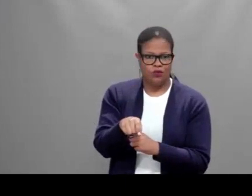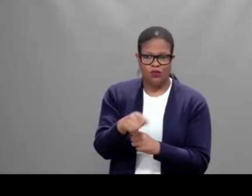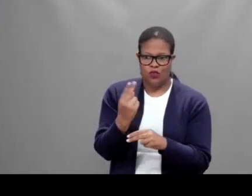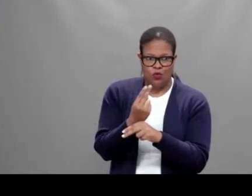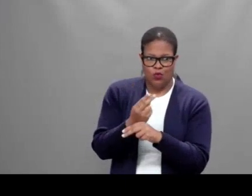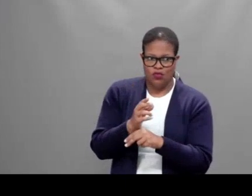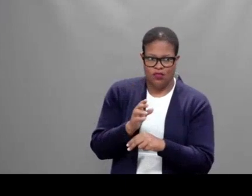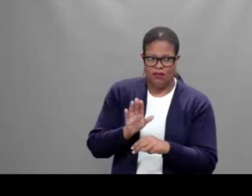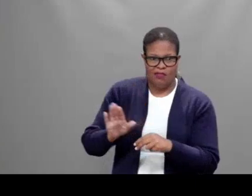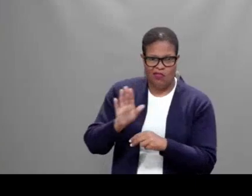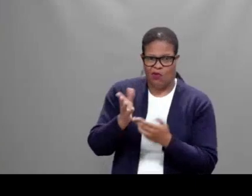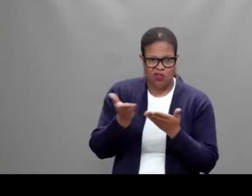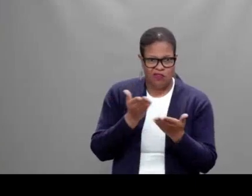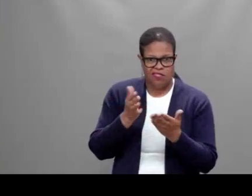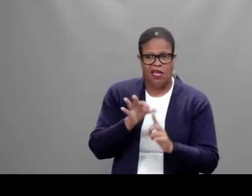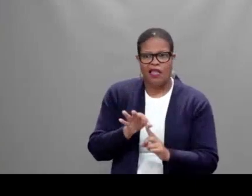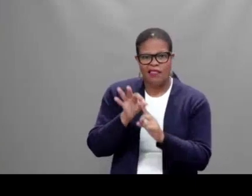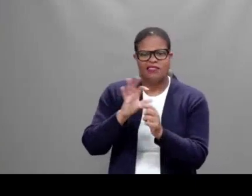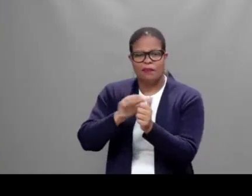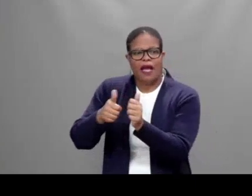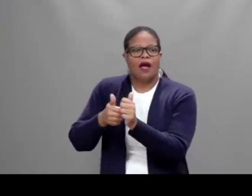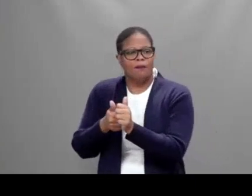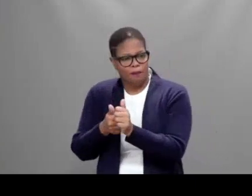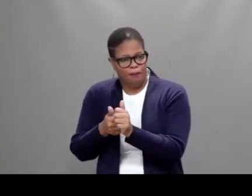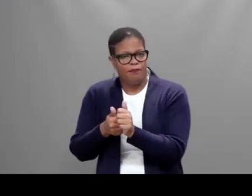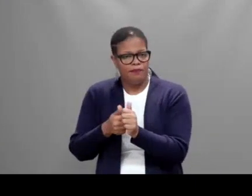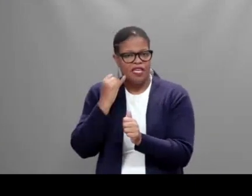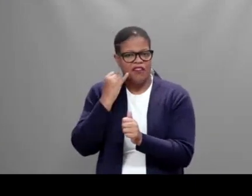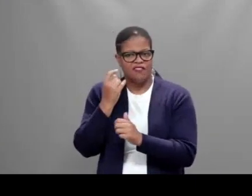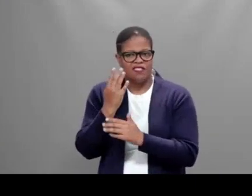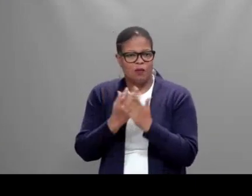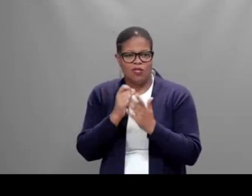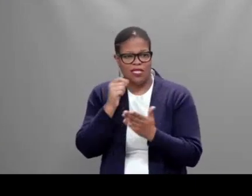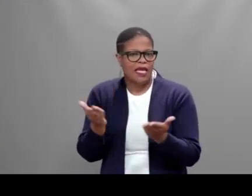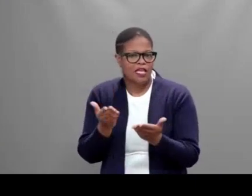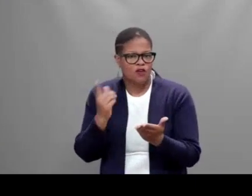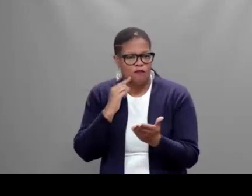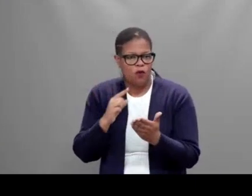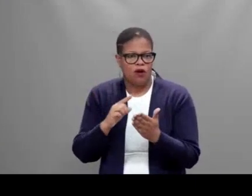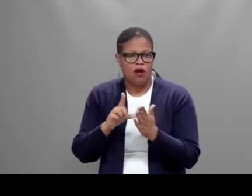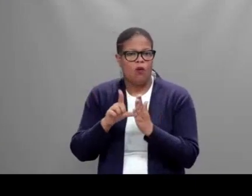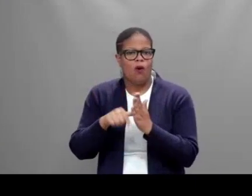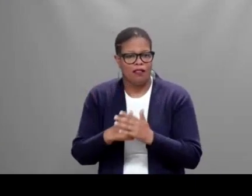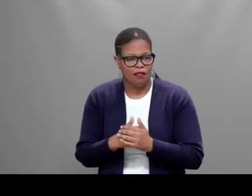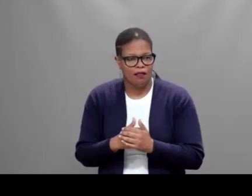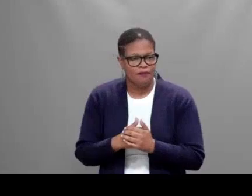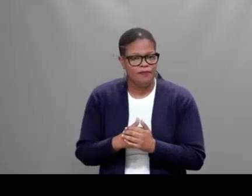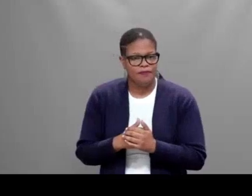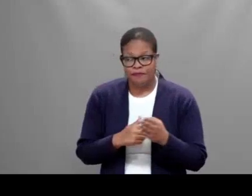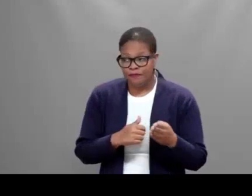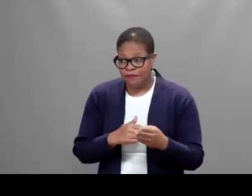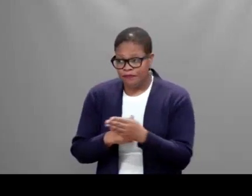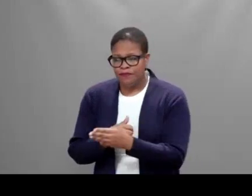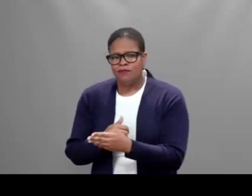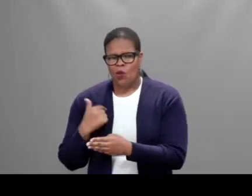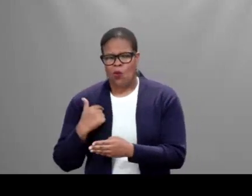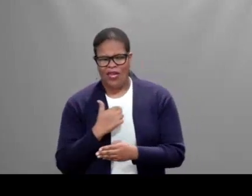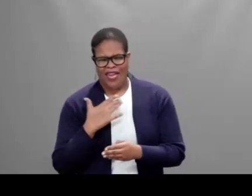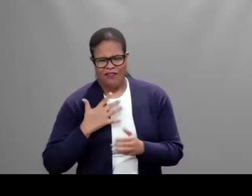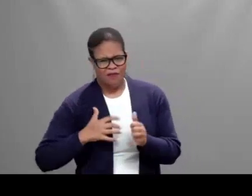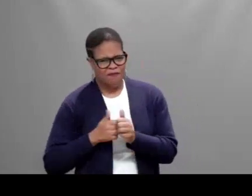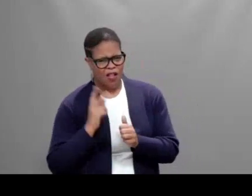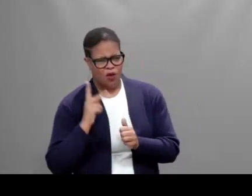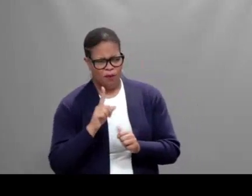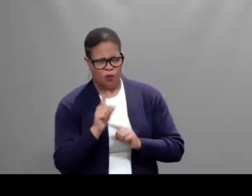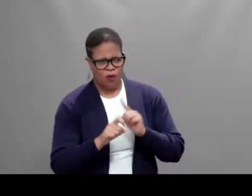those services unless it's just as a backup in case someone's out for a period of time. And we have some follow-up questions based on